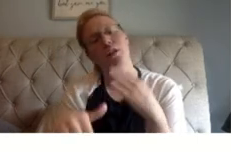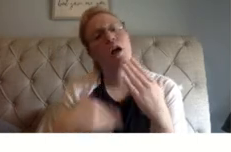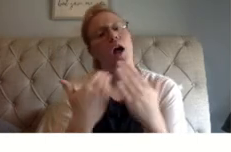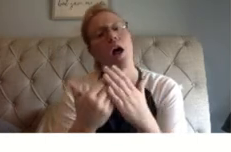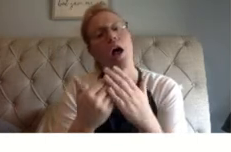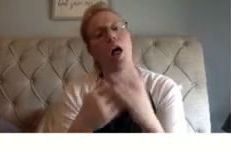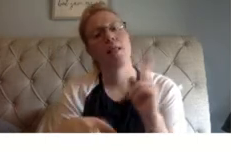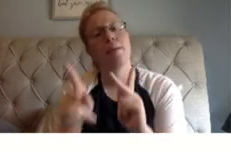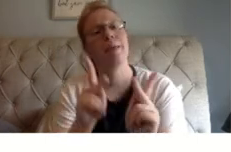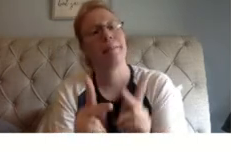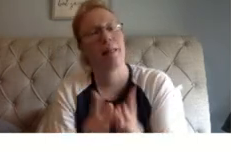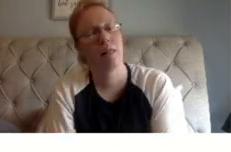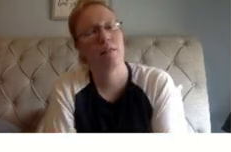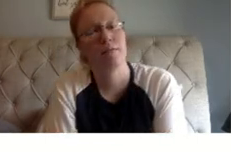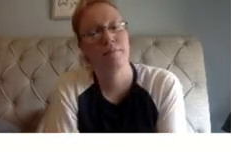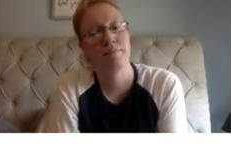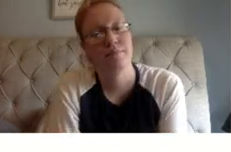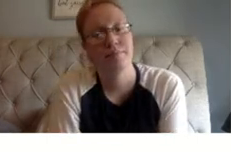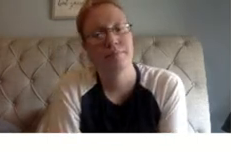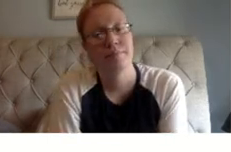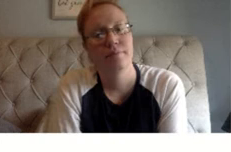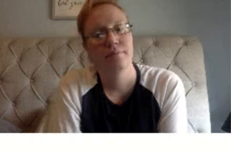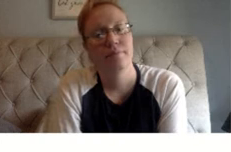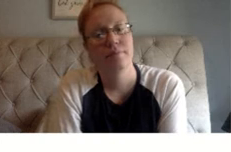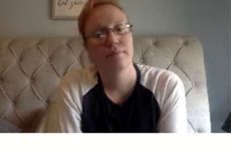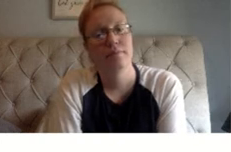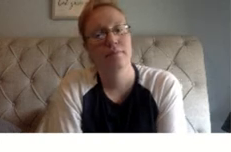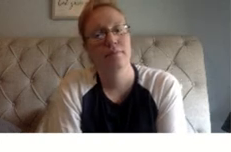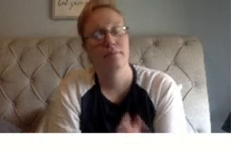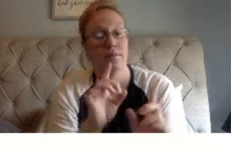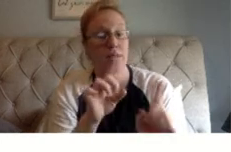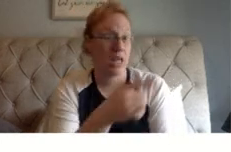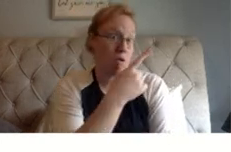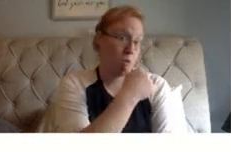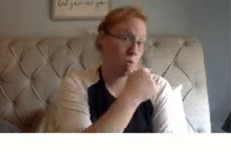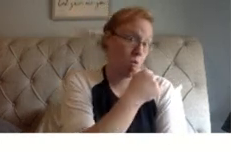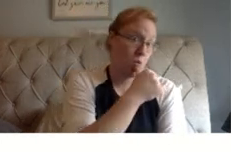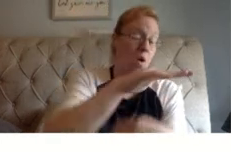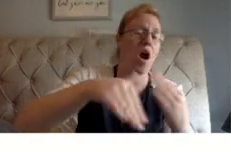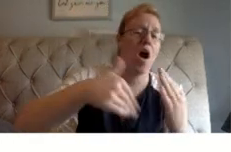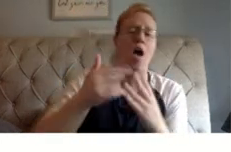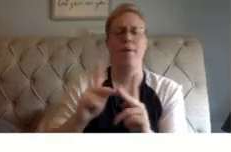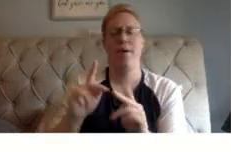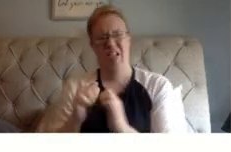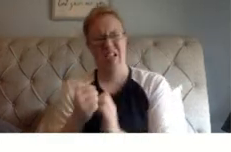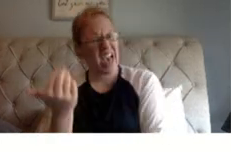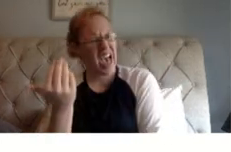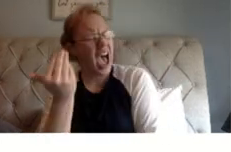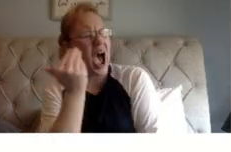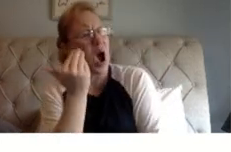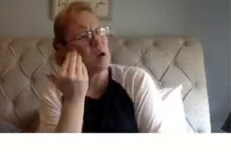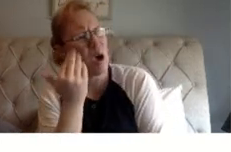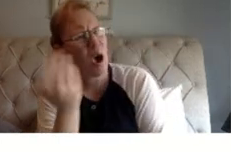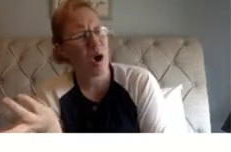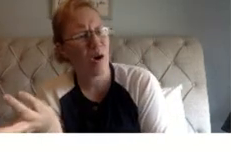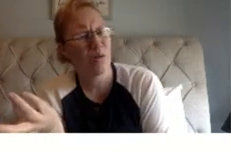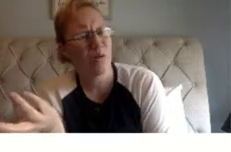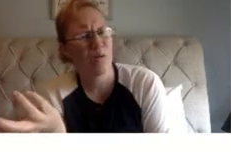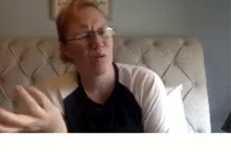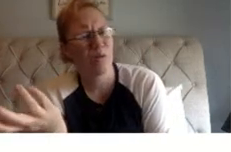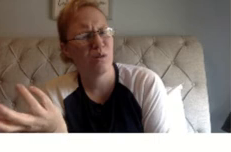all people. Okay? So the answer to who is all people. And let's figure out how we know that.